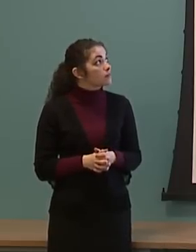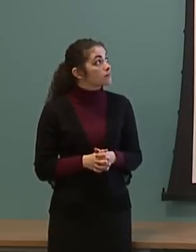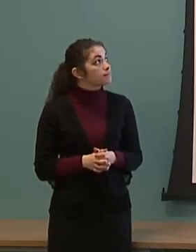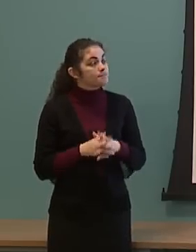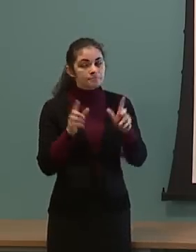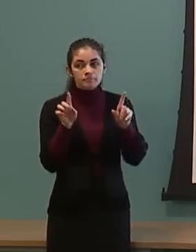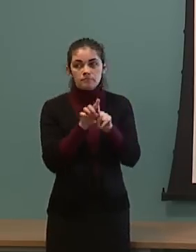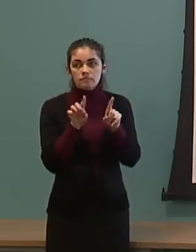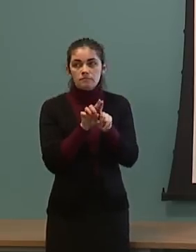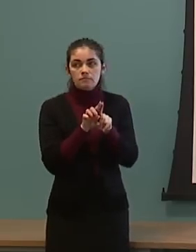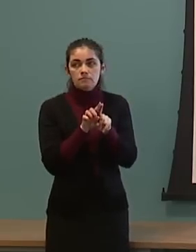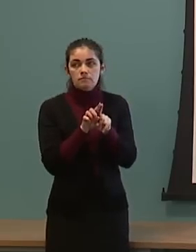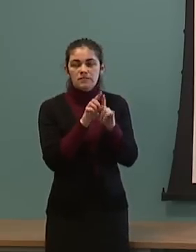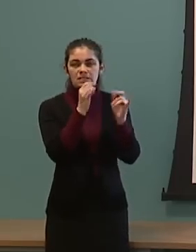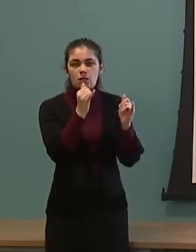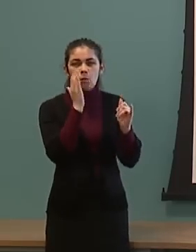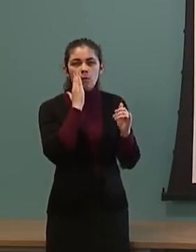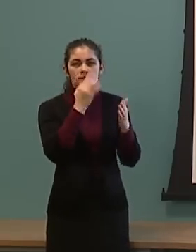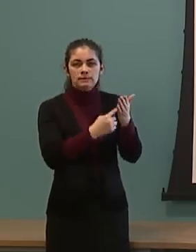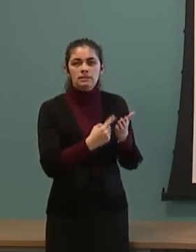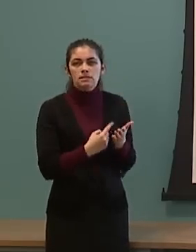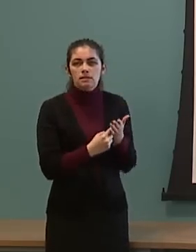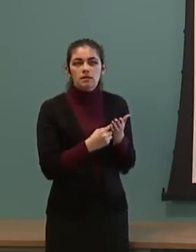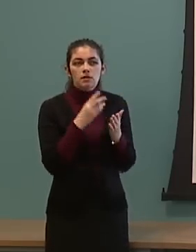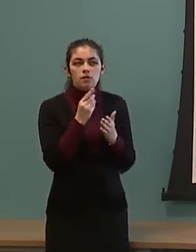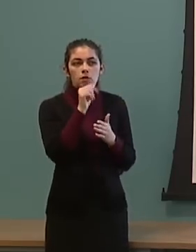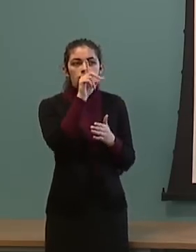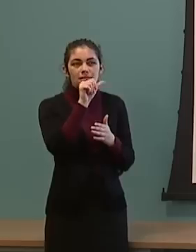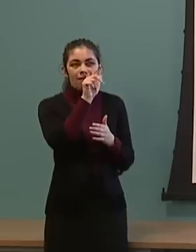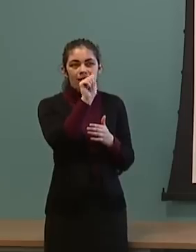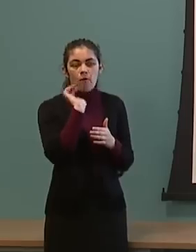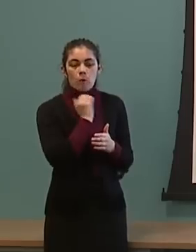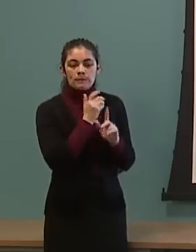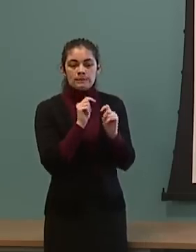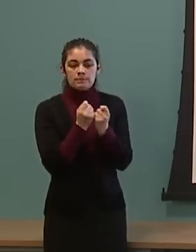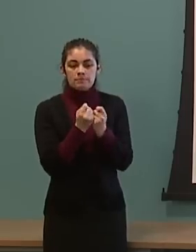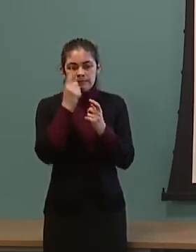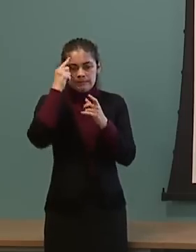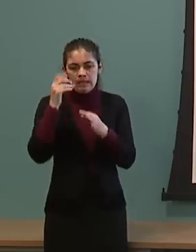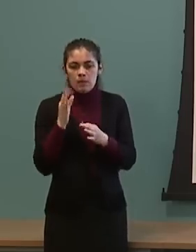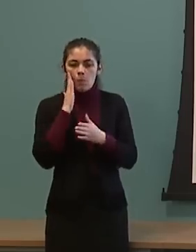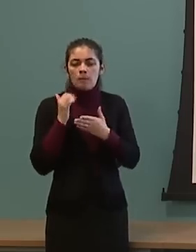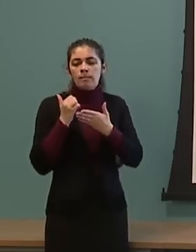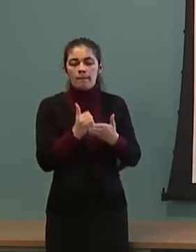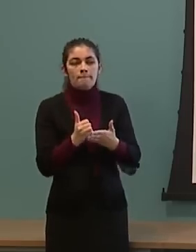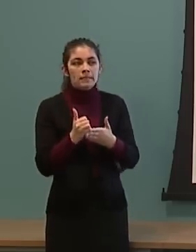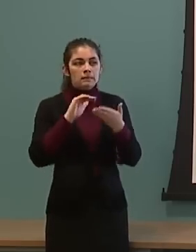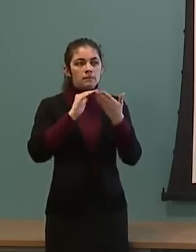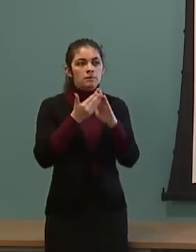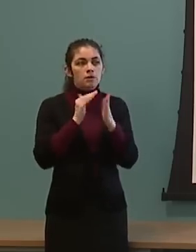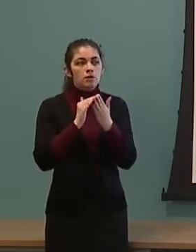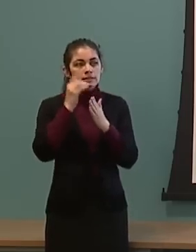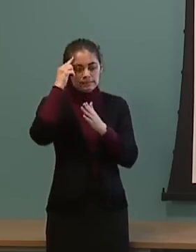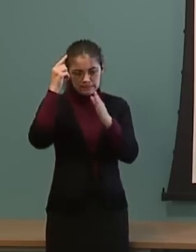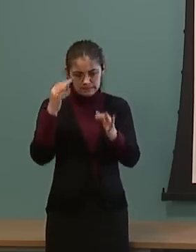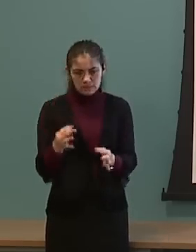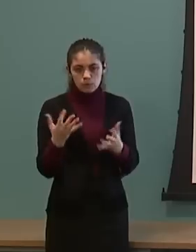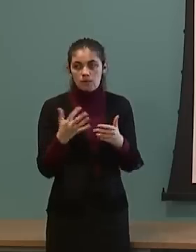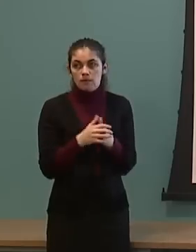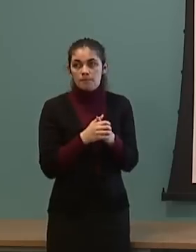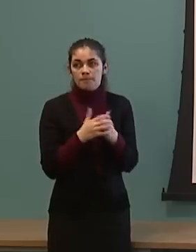I'm also today going to talk to you about some data our team has decided would be very helpful. We have to make decisions